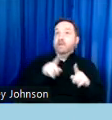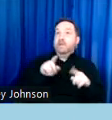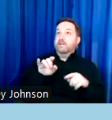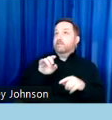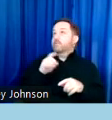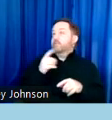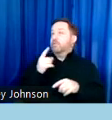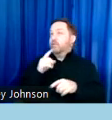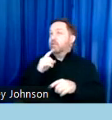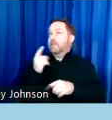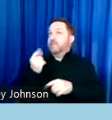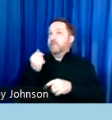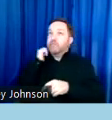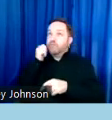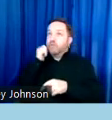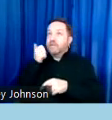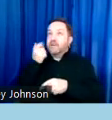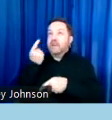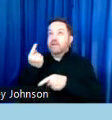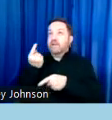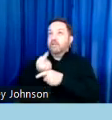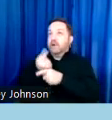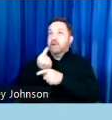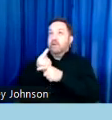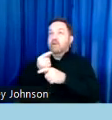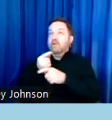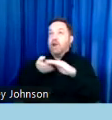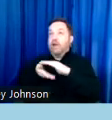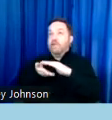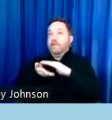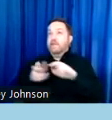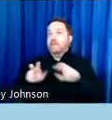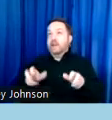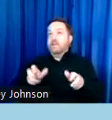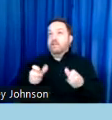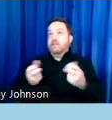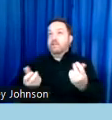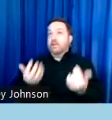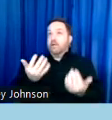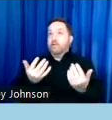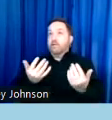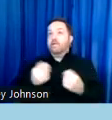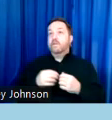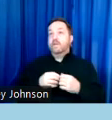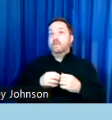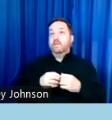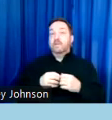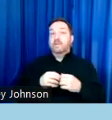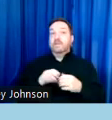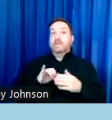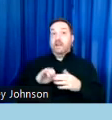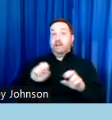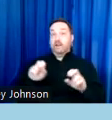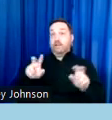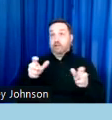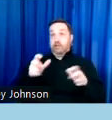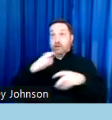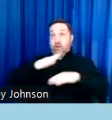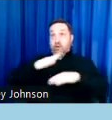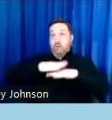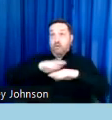oven and the stove. And what's cool about the stove,